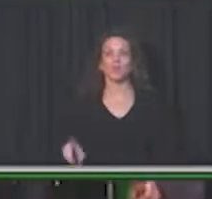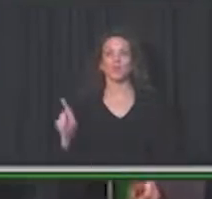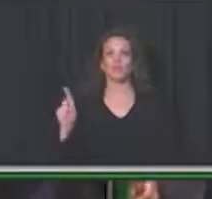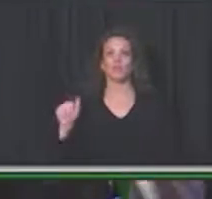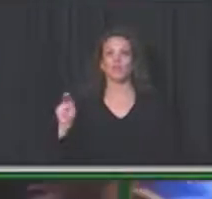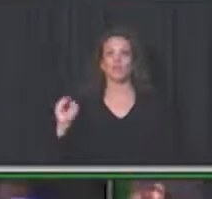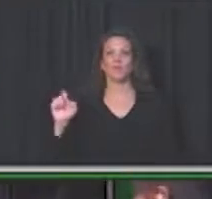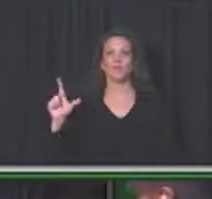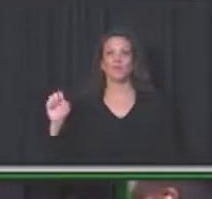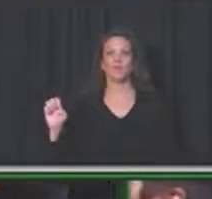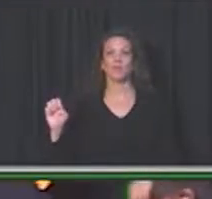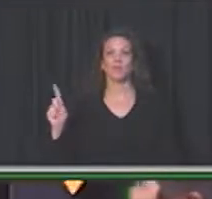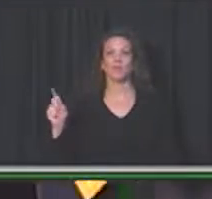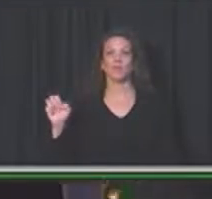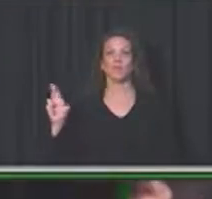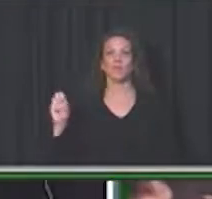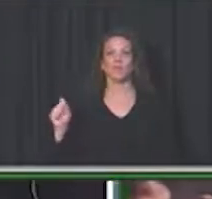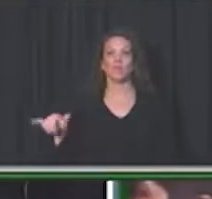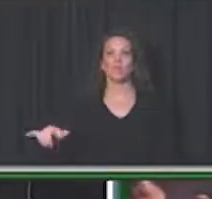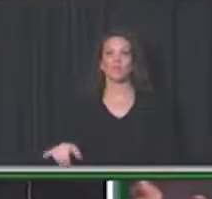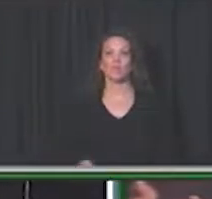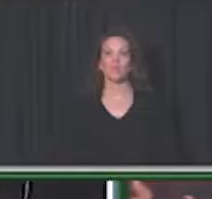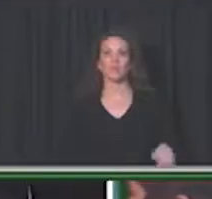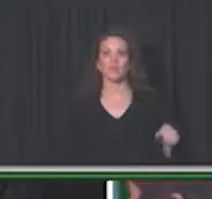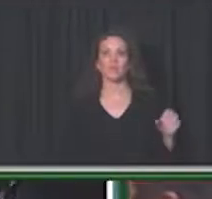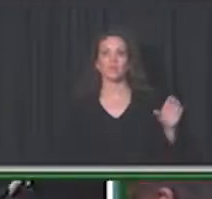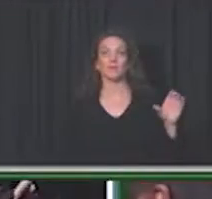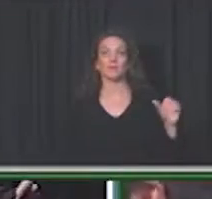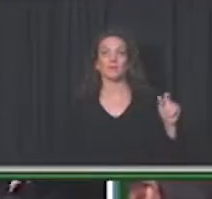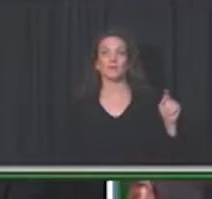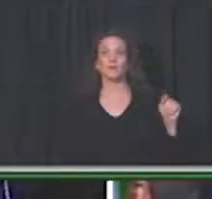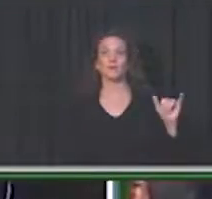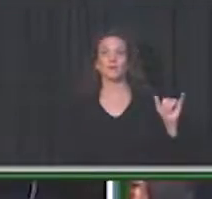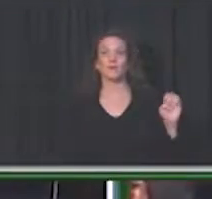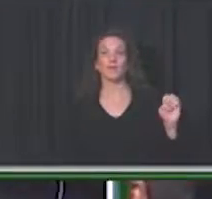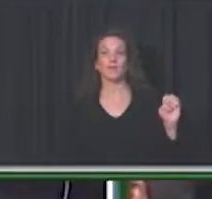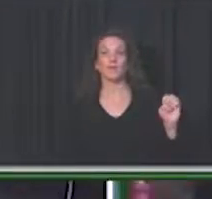Danielle Dorsey. Katie Elizabeth Grayson.